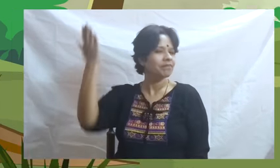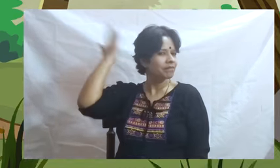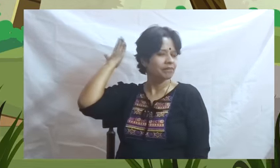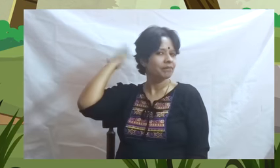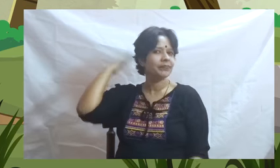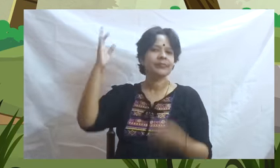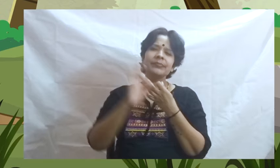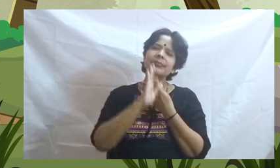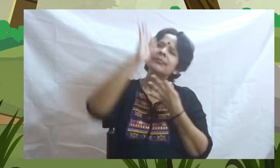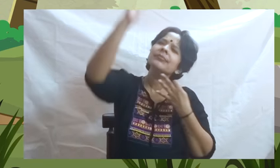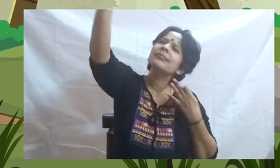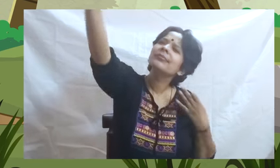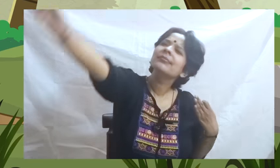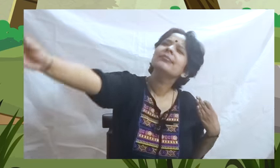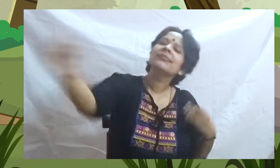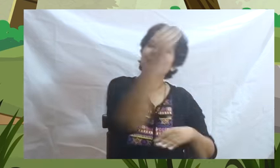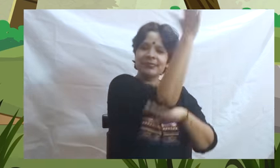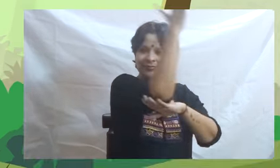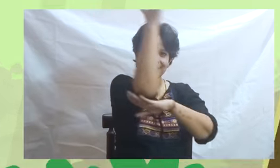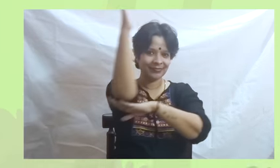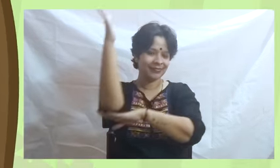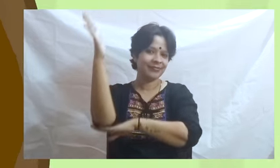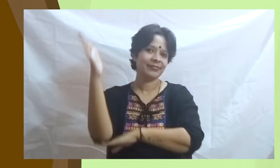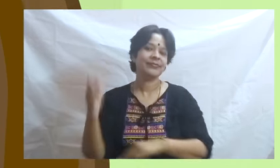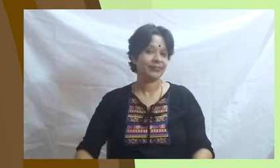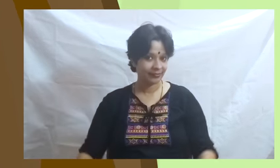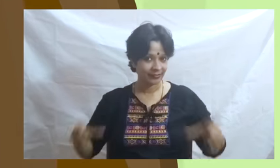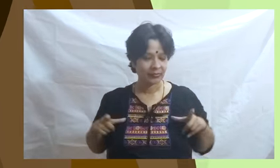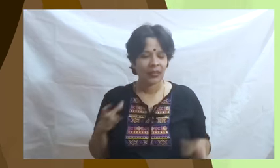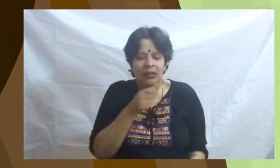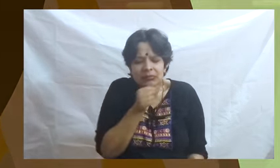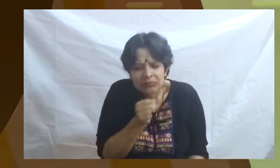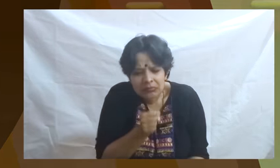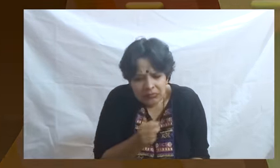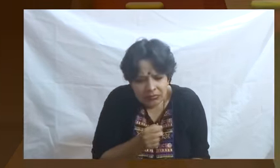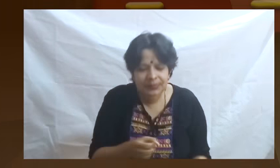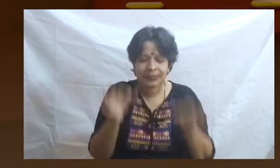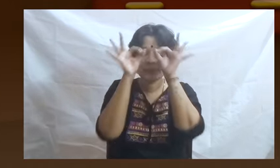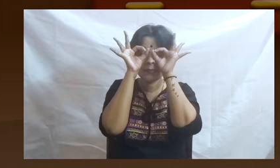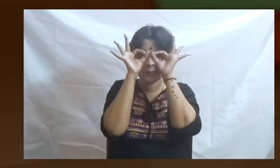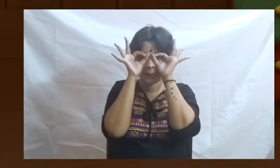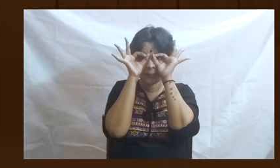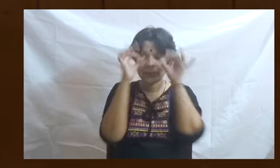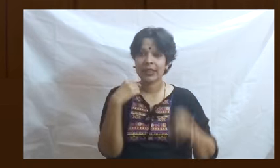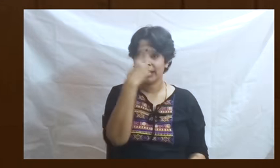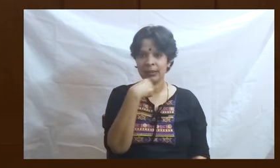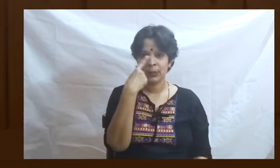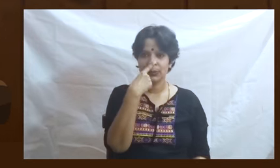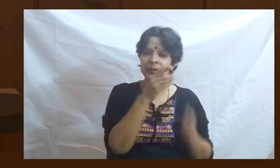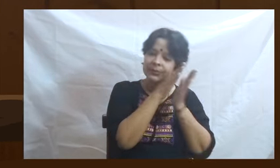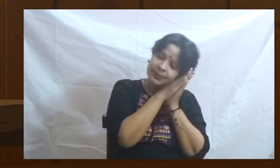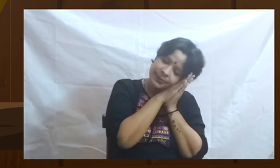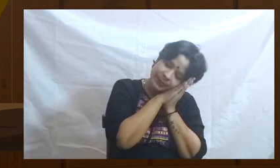Once upon a time in a forest far, far away, there lived an old owl who always slept during the day.